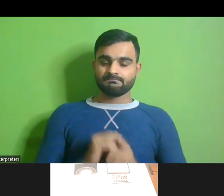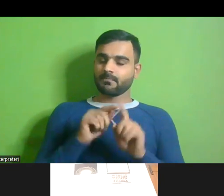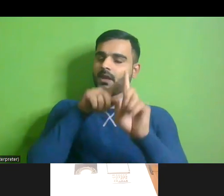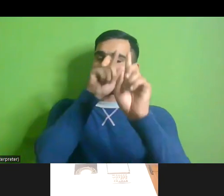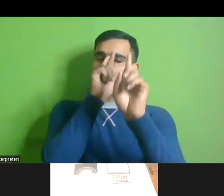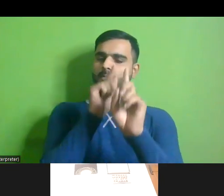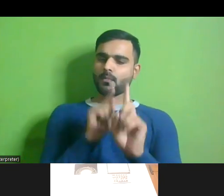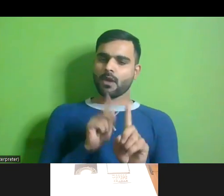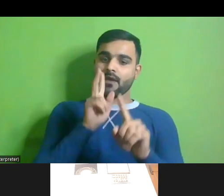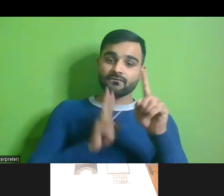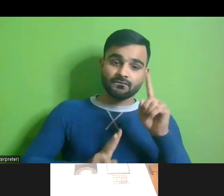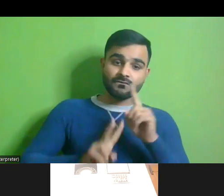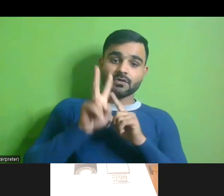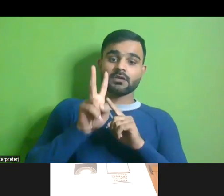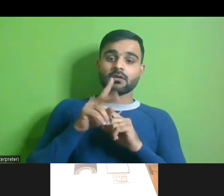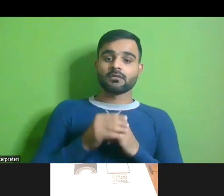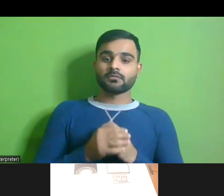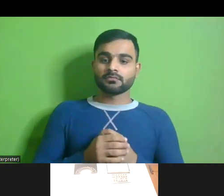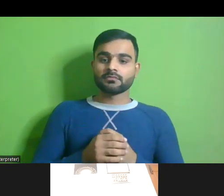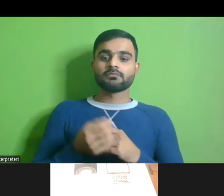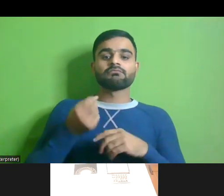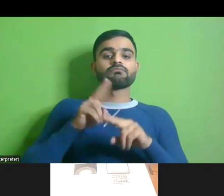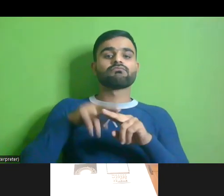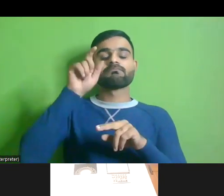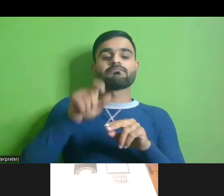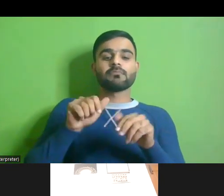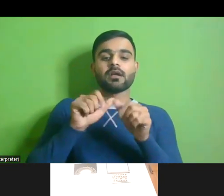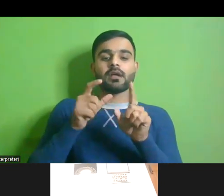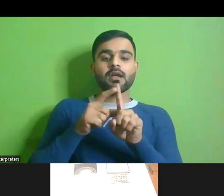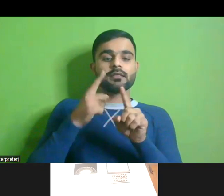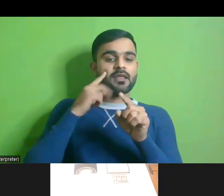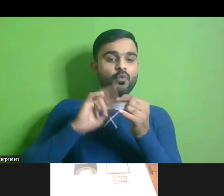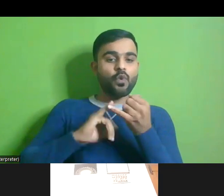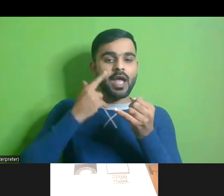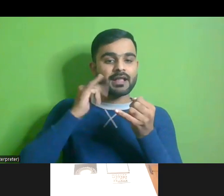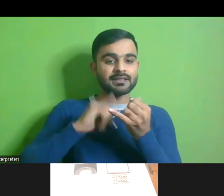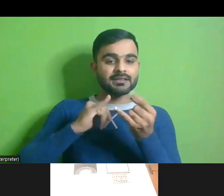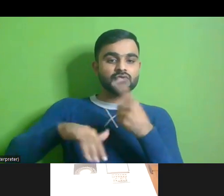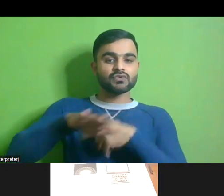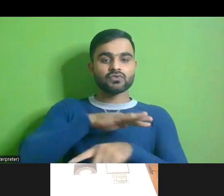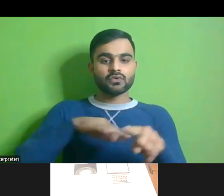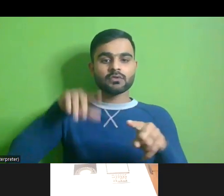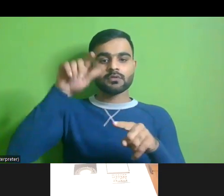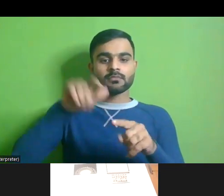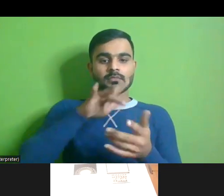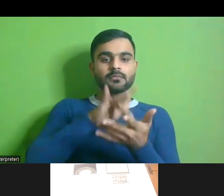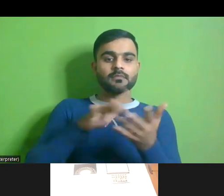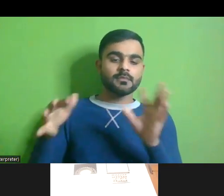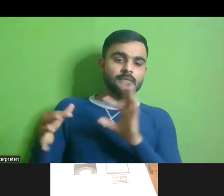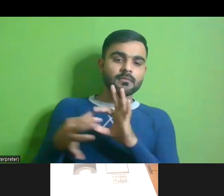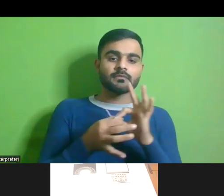highlight the value of Adivasi society and spreading that also amongst Adivasis as a kind